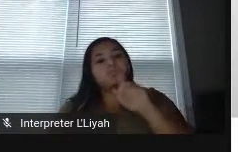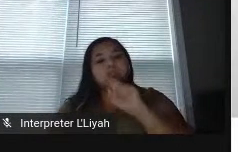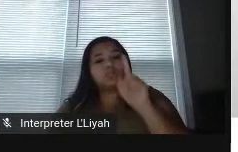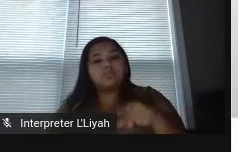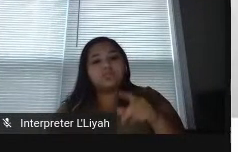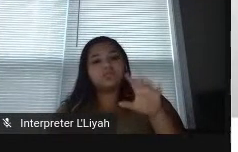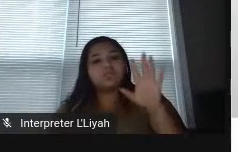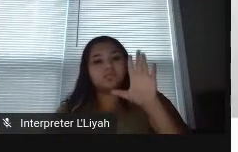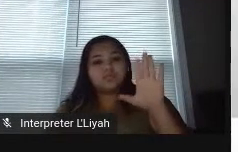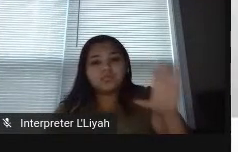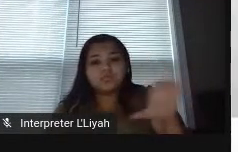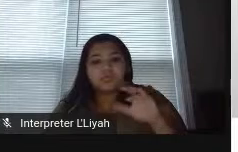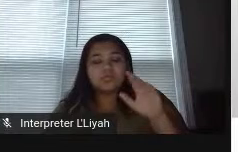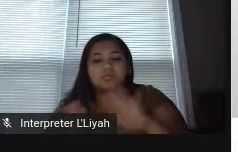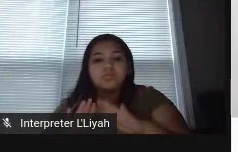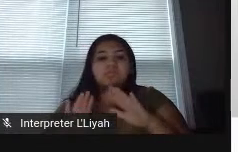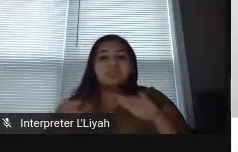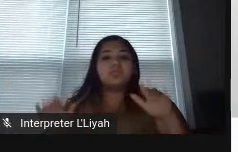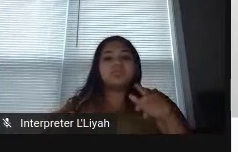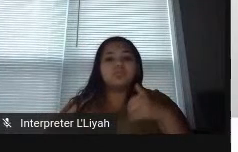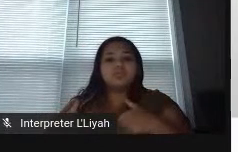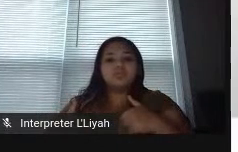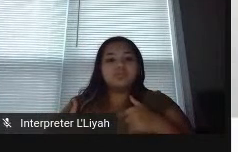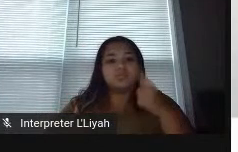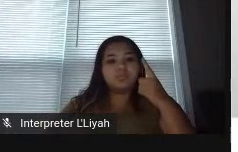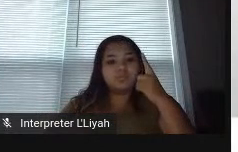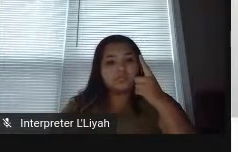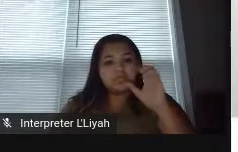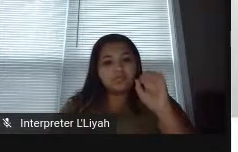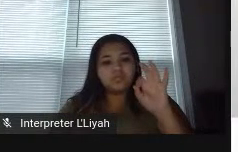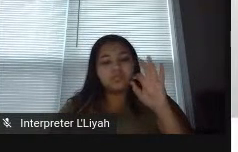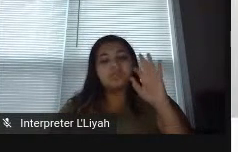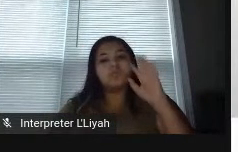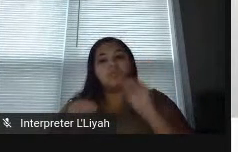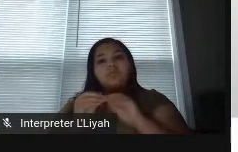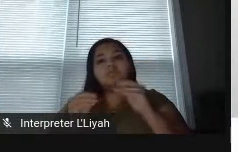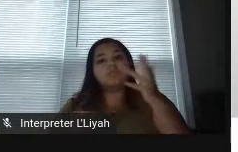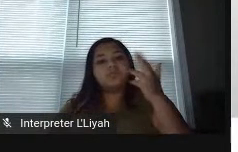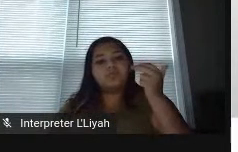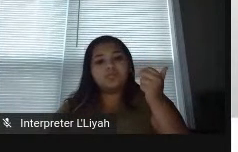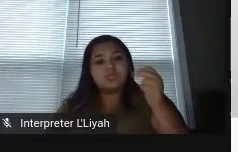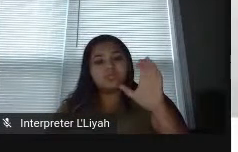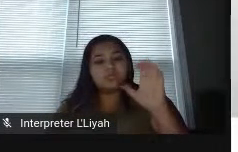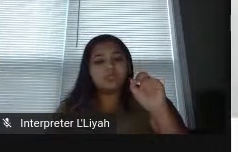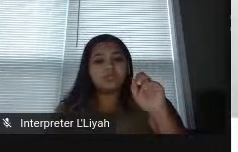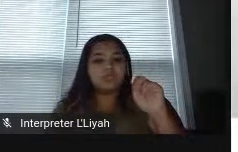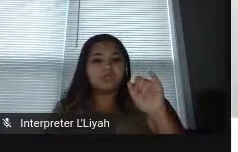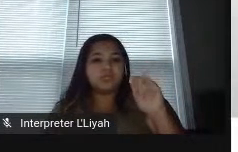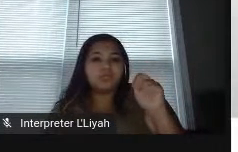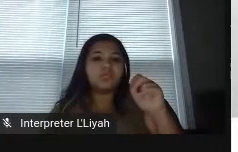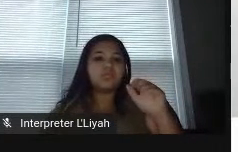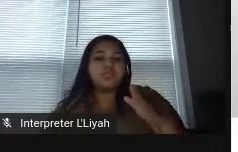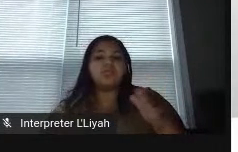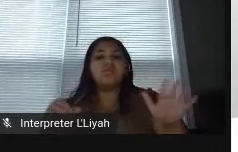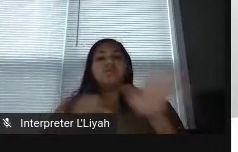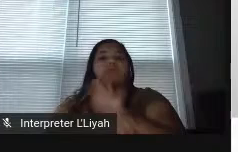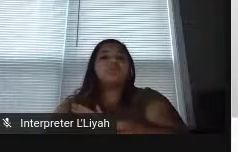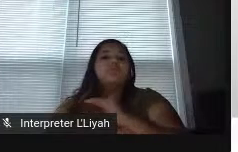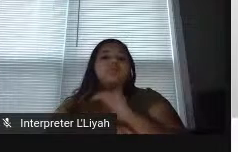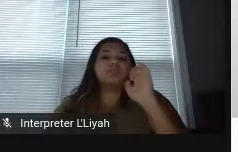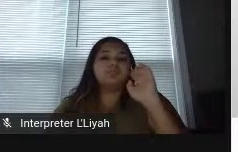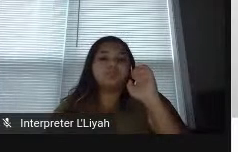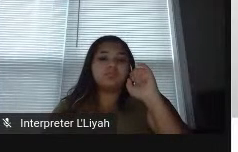questions. Does your child have one or more of the 13 conditions that are covered up under